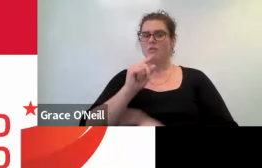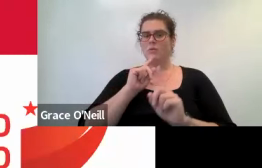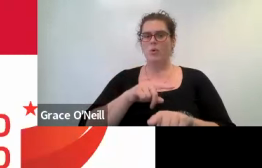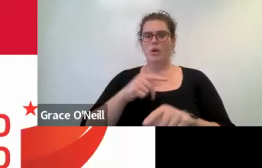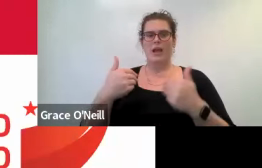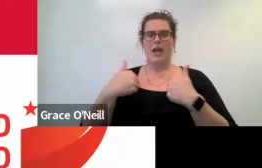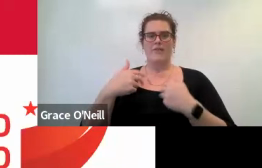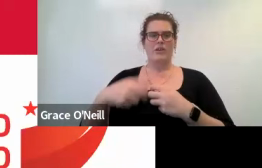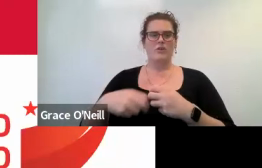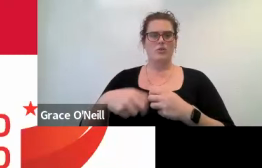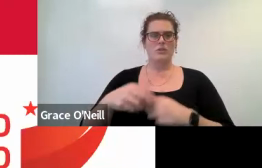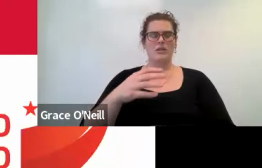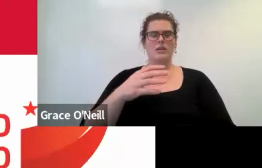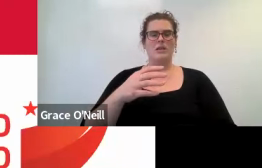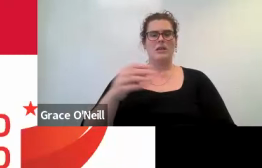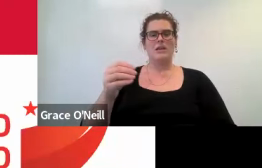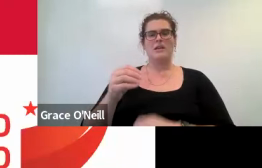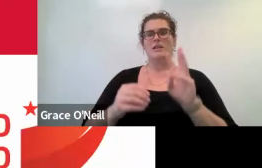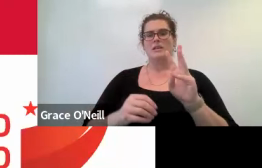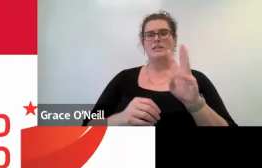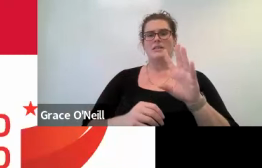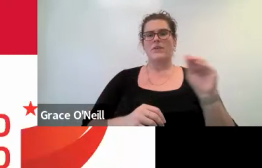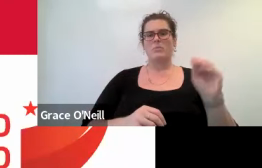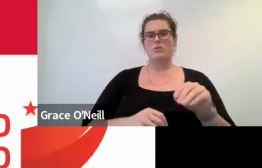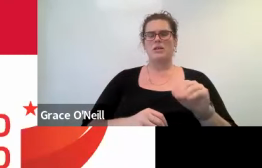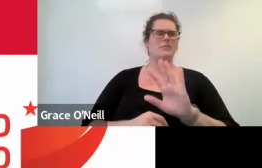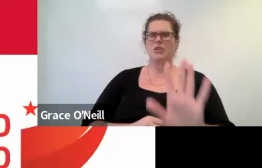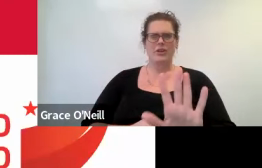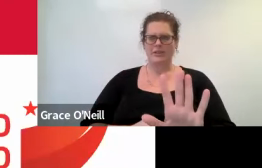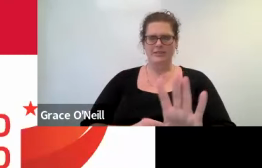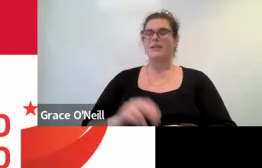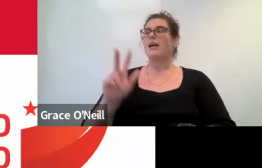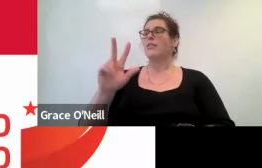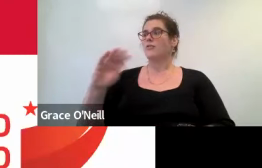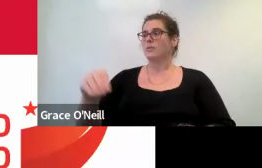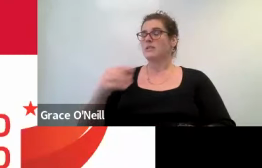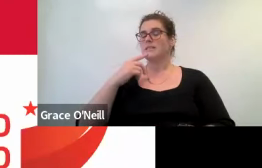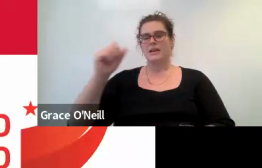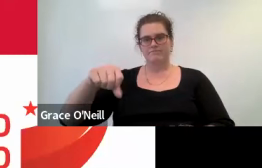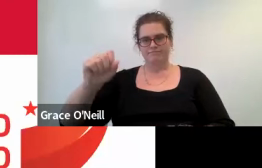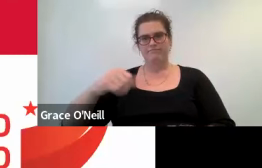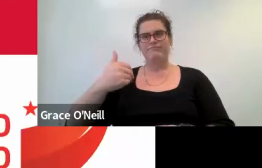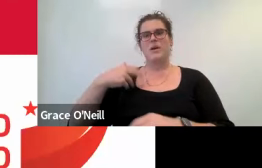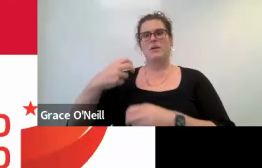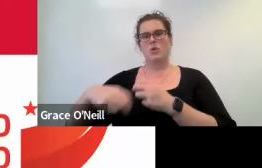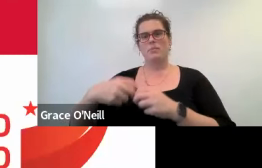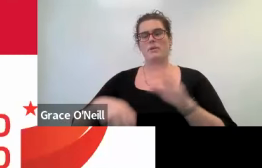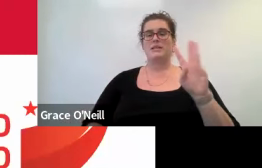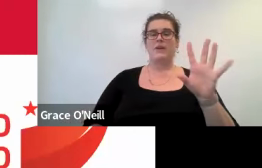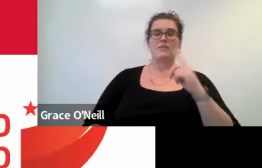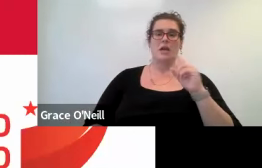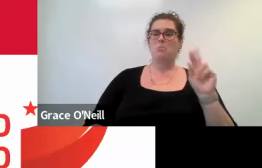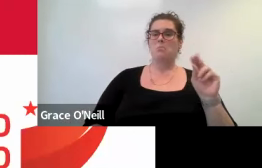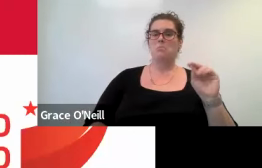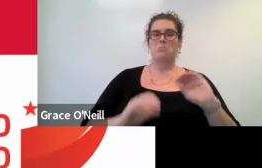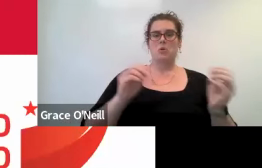65 reported having no issues. Did report having issues, and then 65 reported having